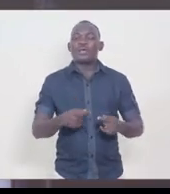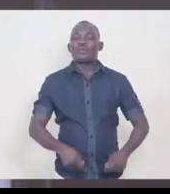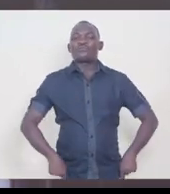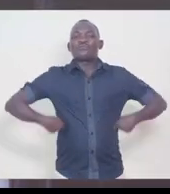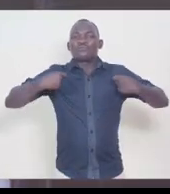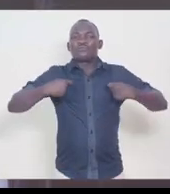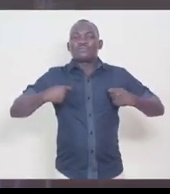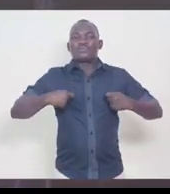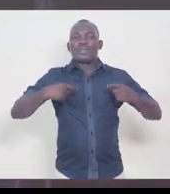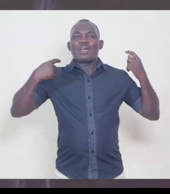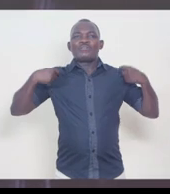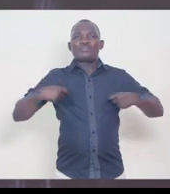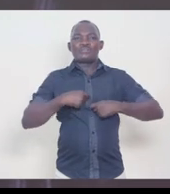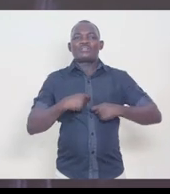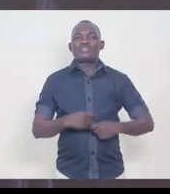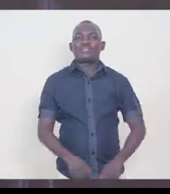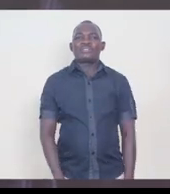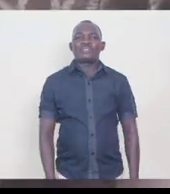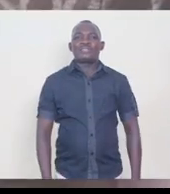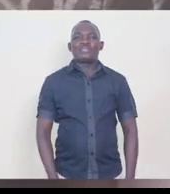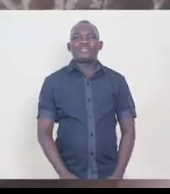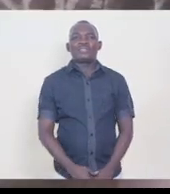Nobody ever doing you like the way I do.